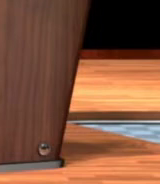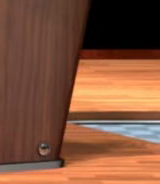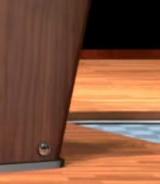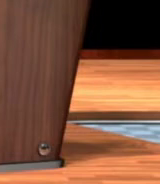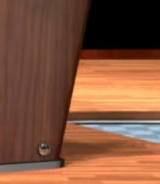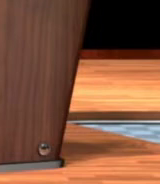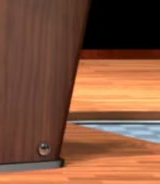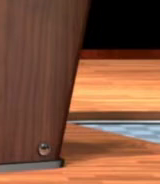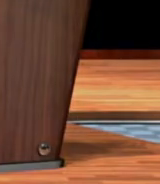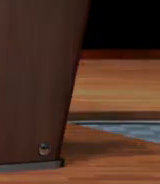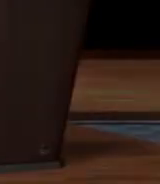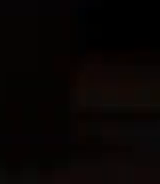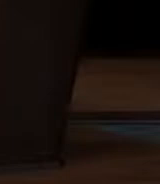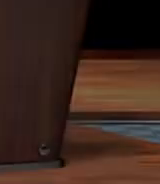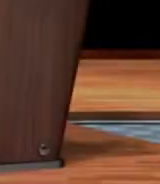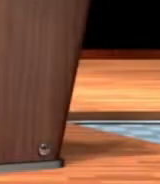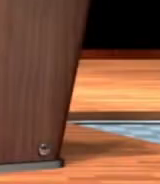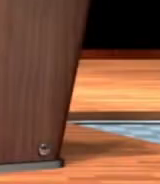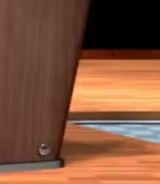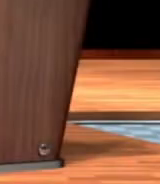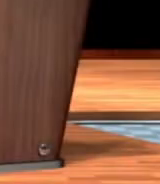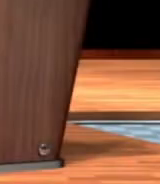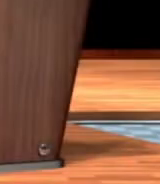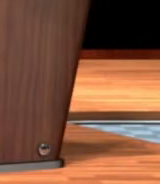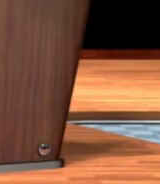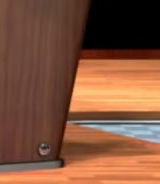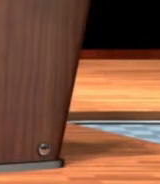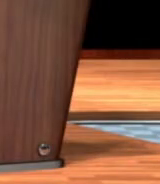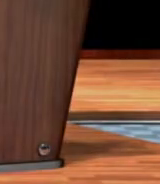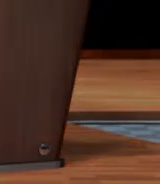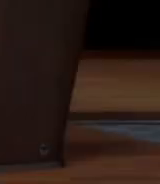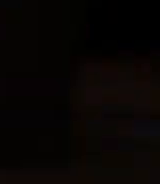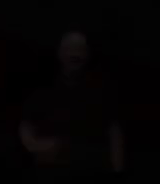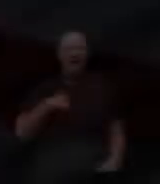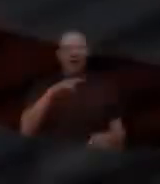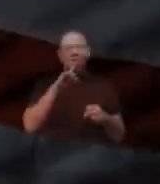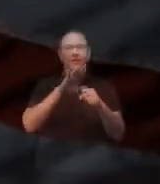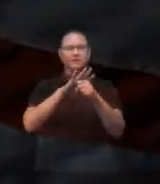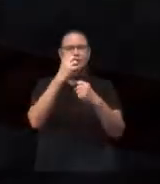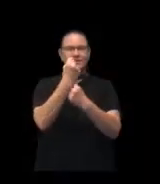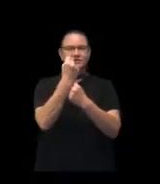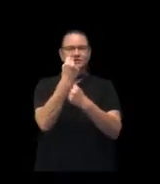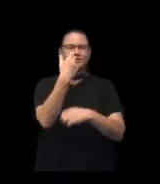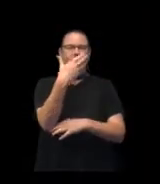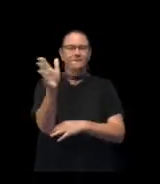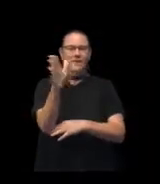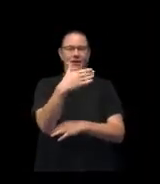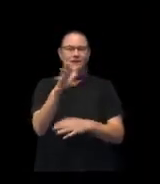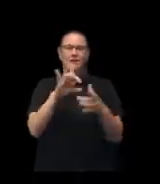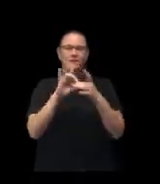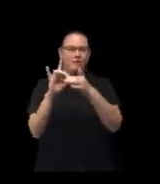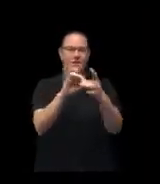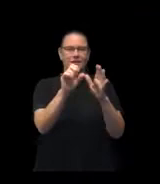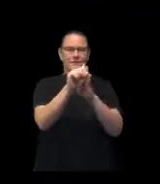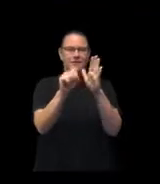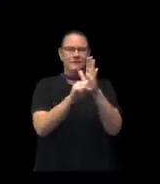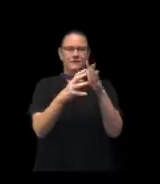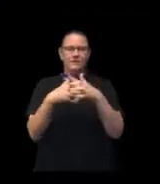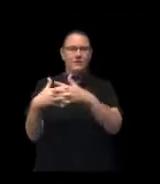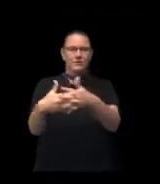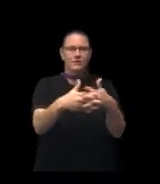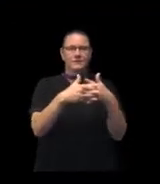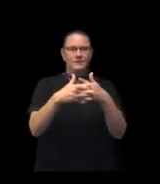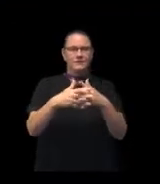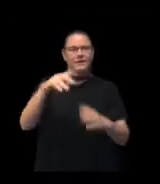18th, Winnie the Pooh Day. Please stand for the Pledge of Allegiance. I pledge allegiance to the flag of the